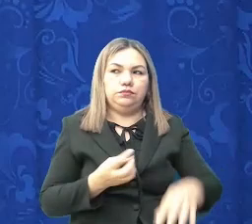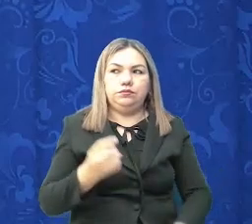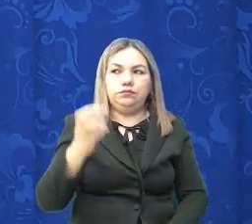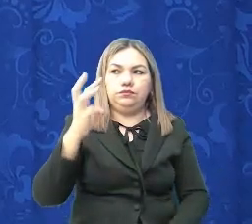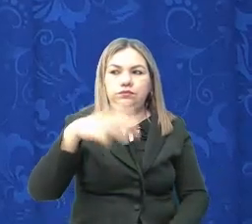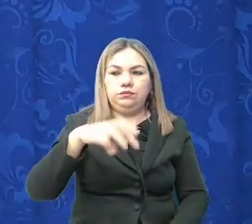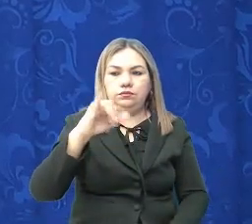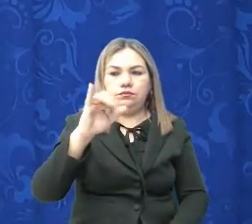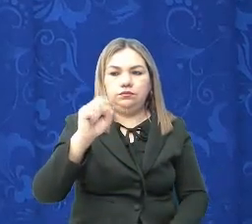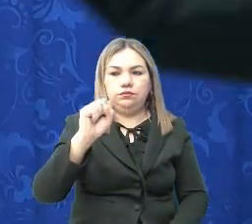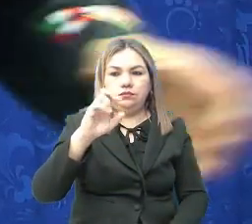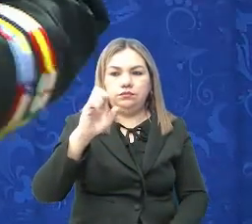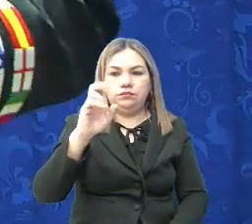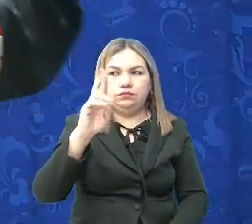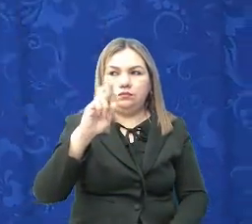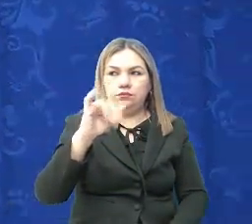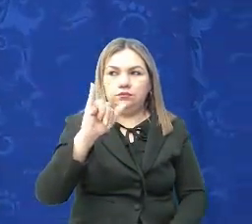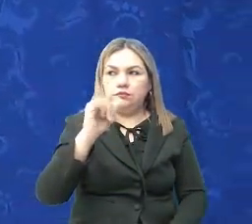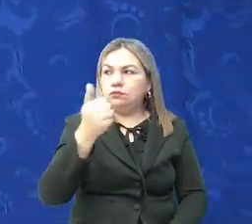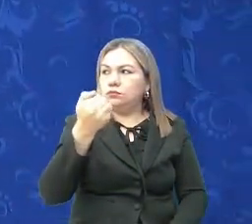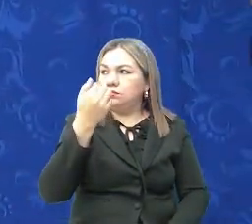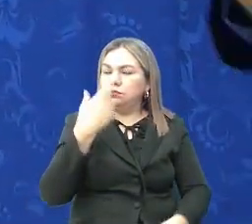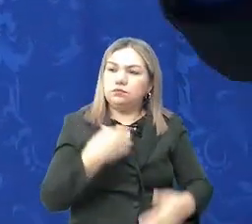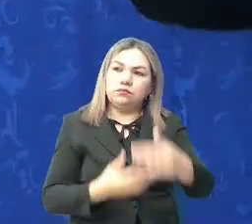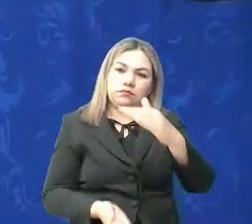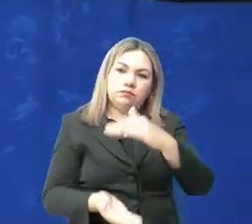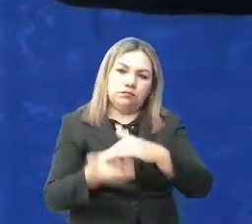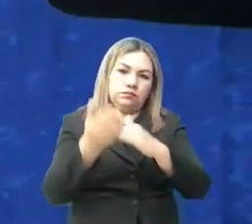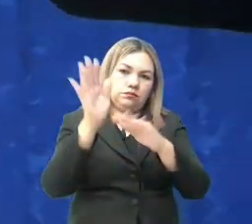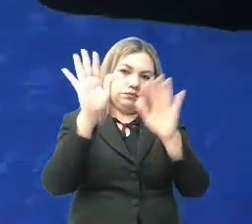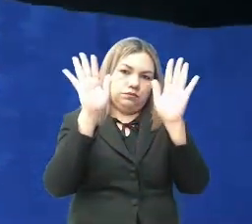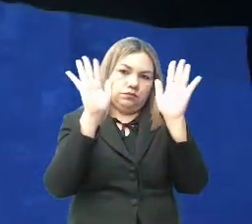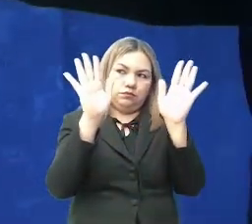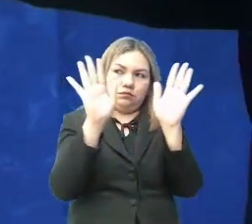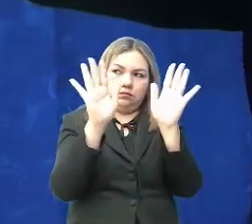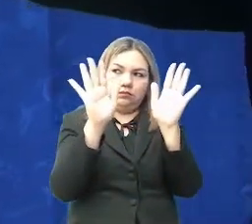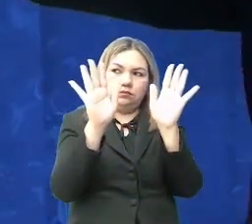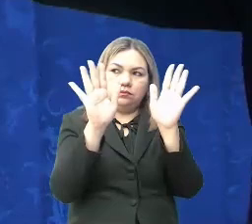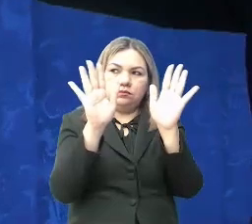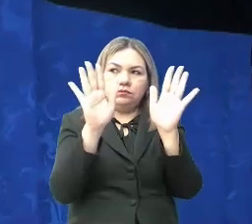he sounded the shofar, raise your hands.